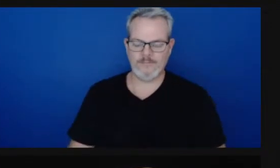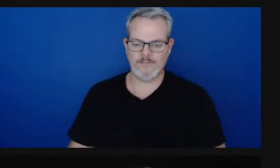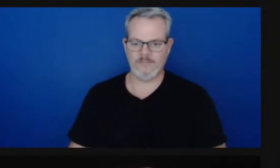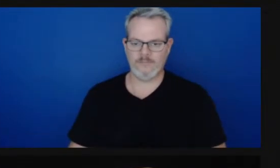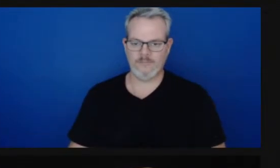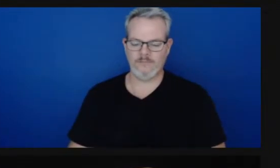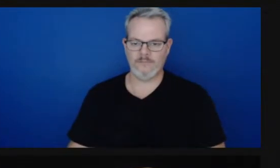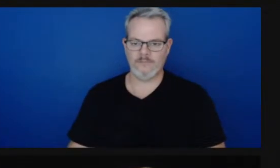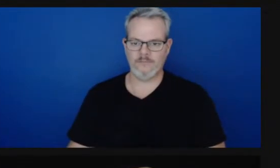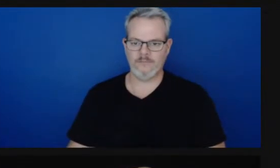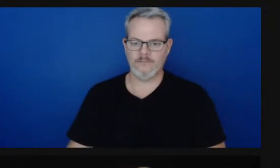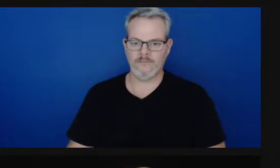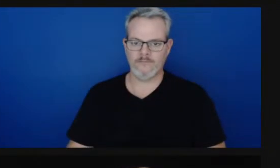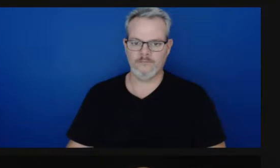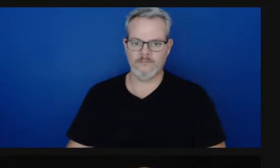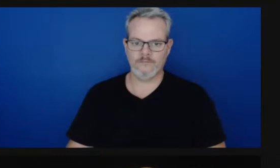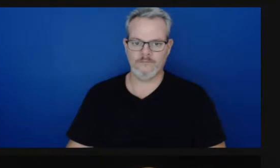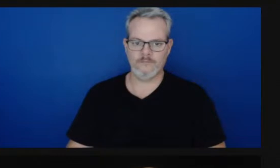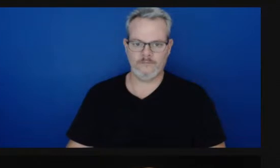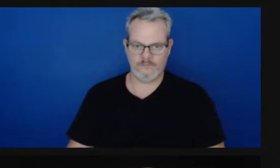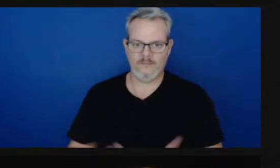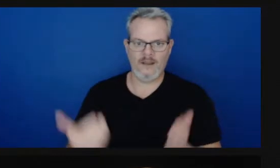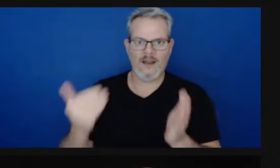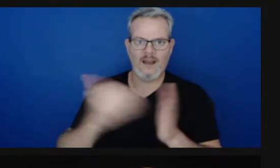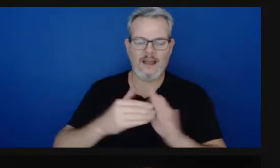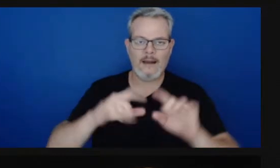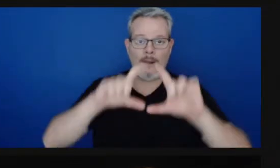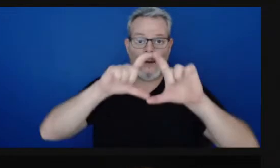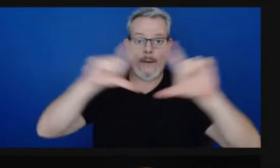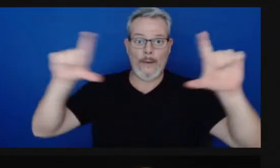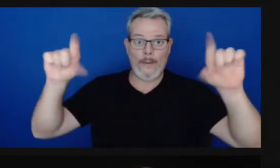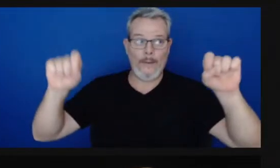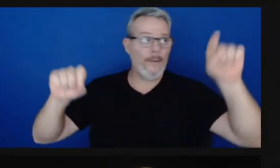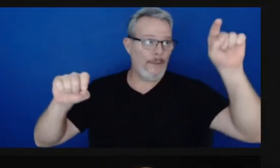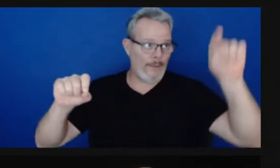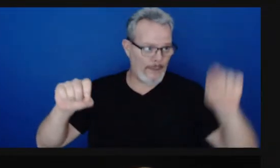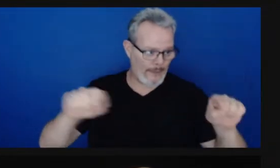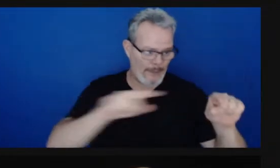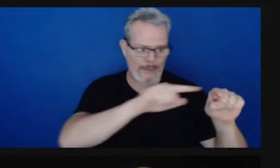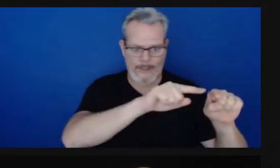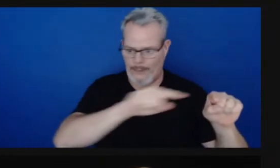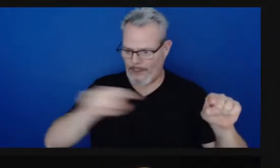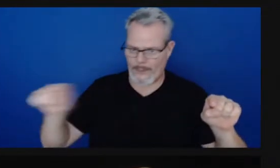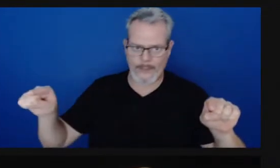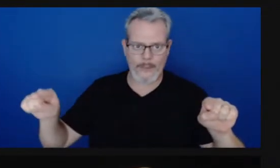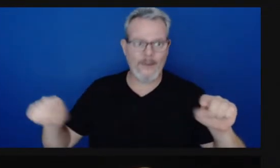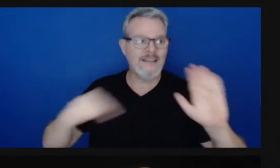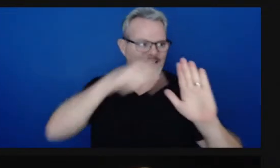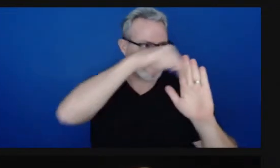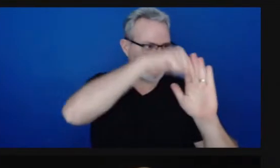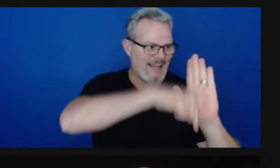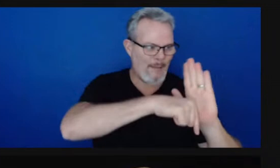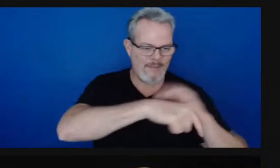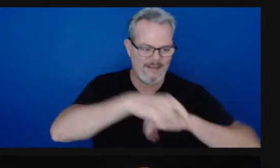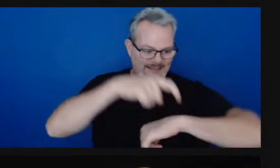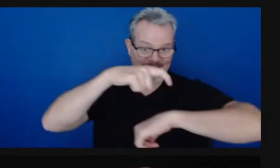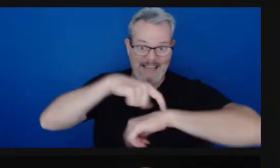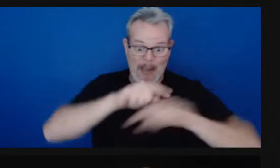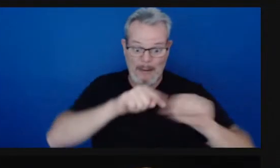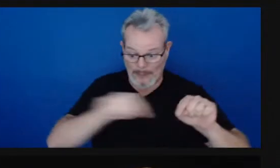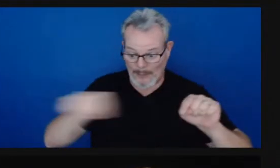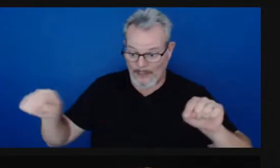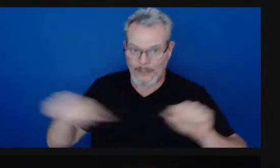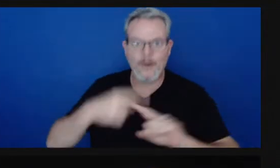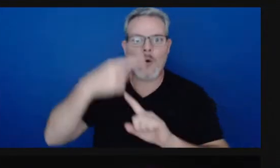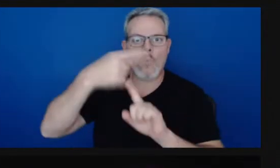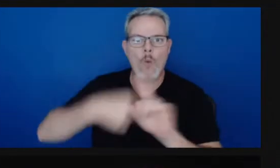There is our same depth versus time, except now we have 1 month of time along the bottom. And you really can see how strong these earthquake swarms